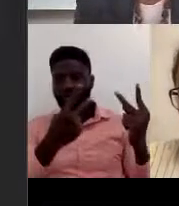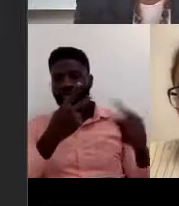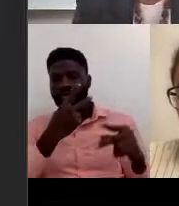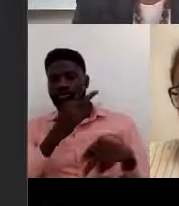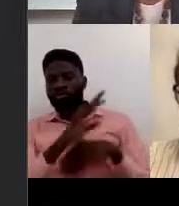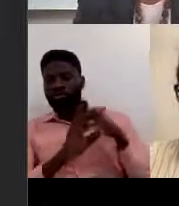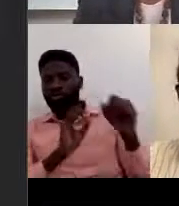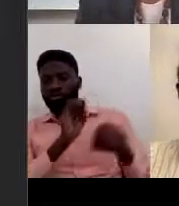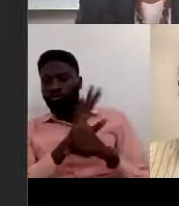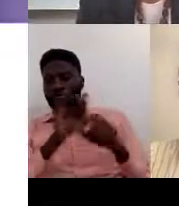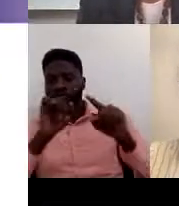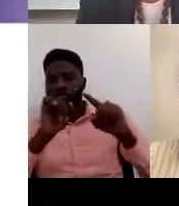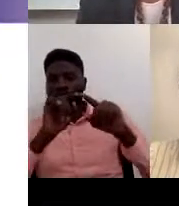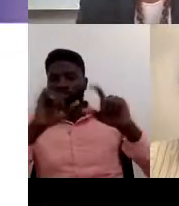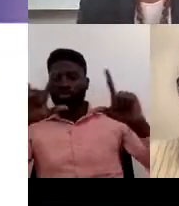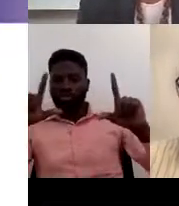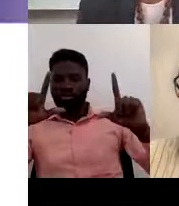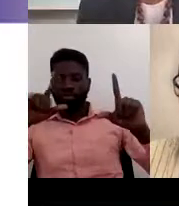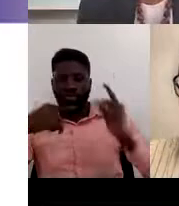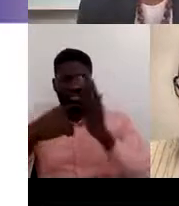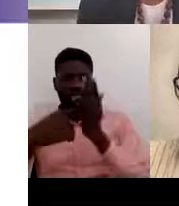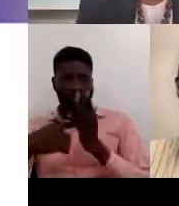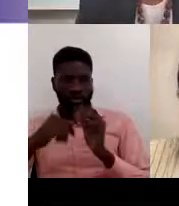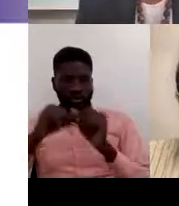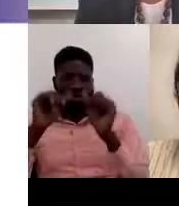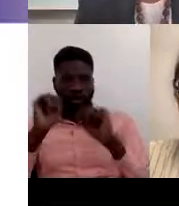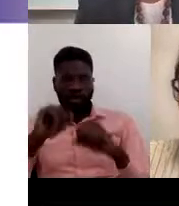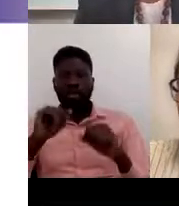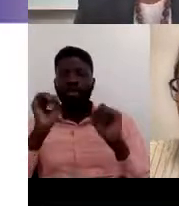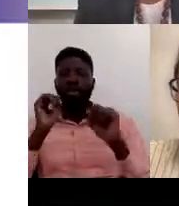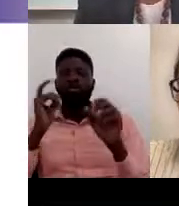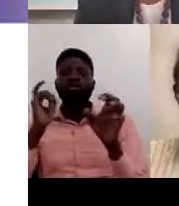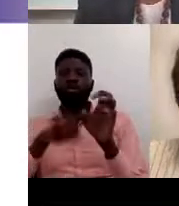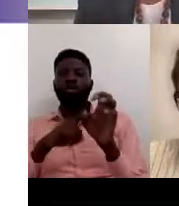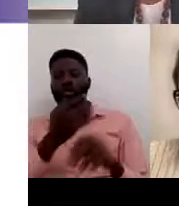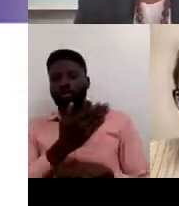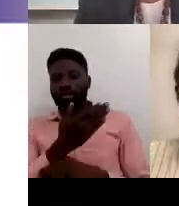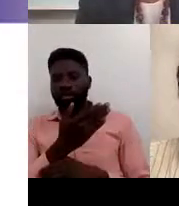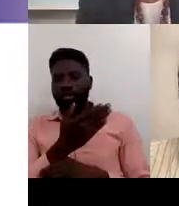how I think we can continue the conversation. Log on to